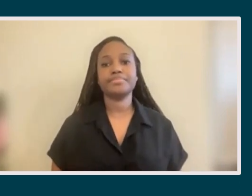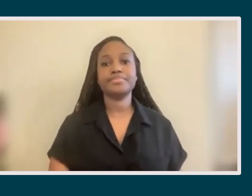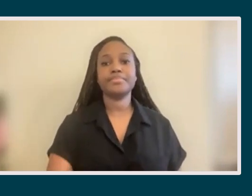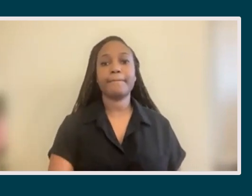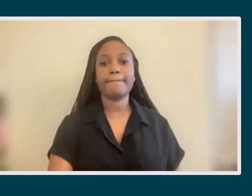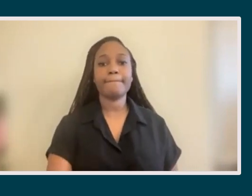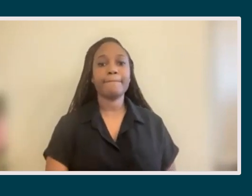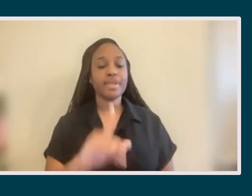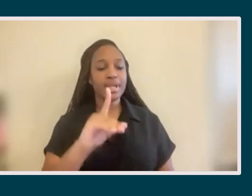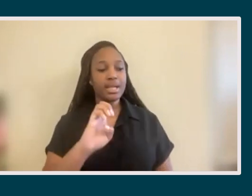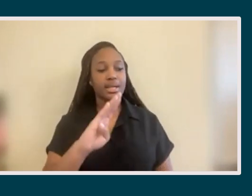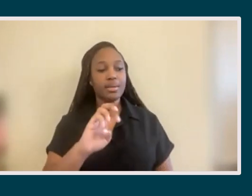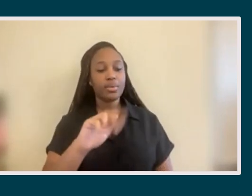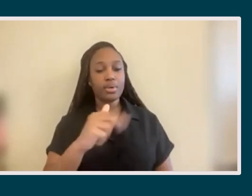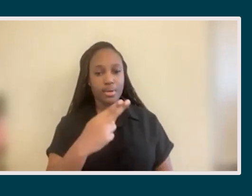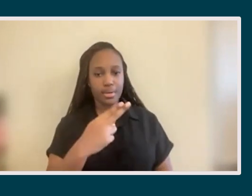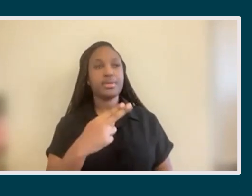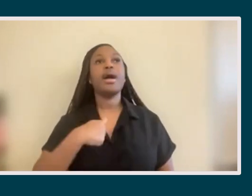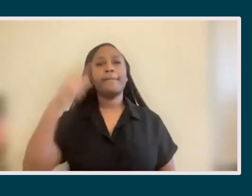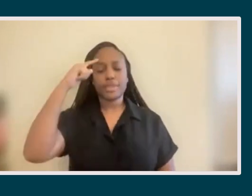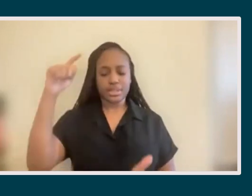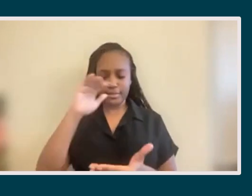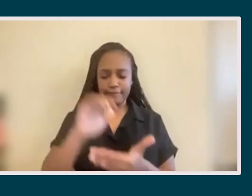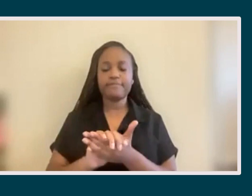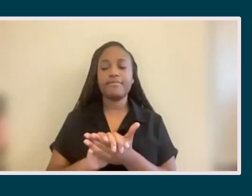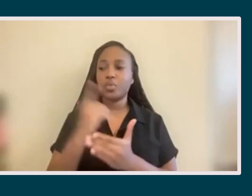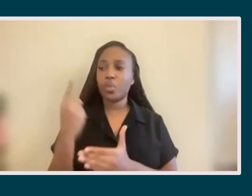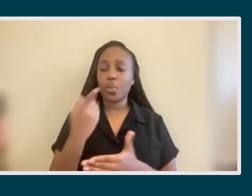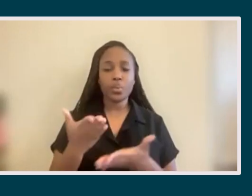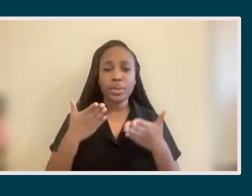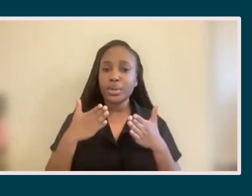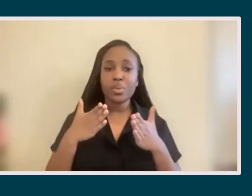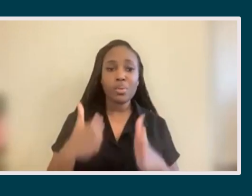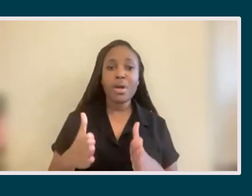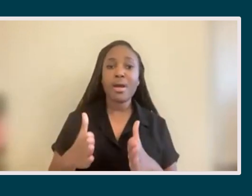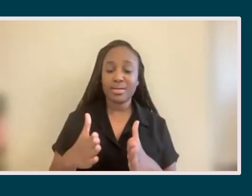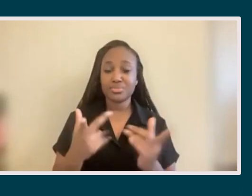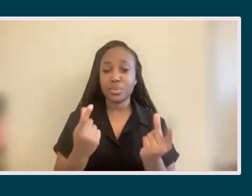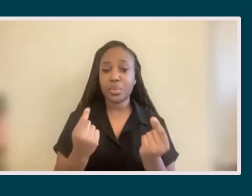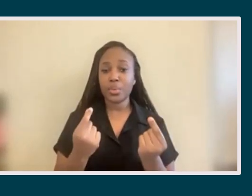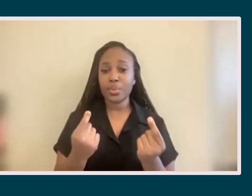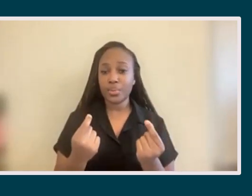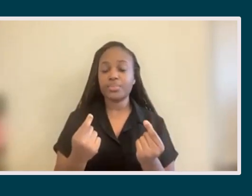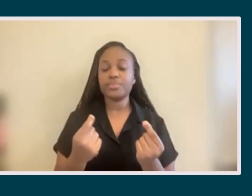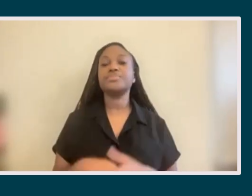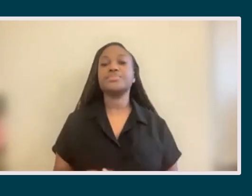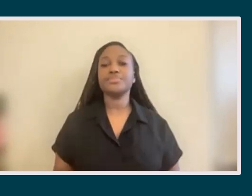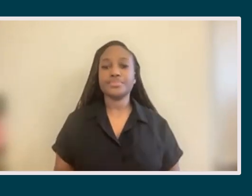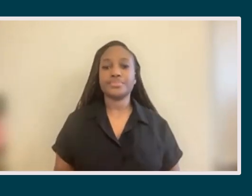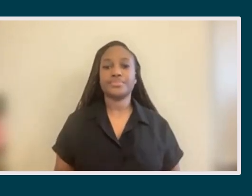This is Deborah. I believe the only way to do that really is to remember